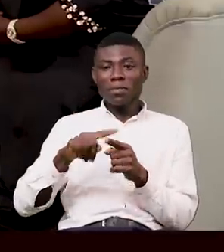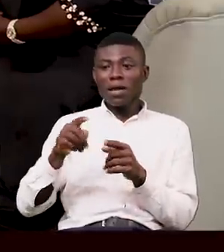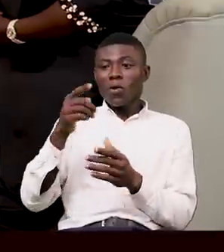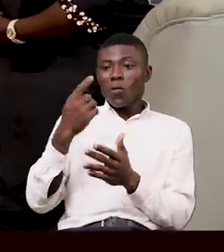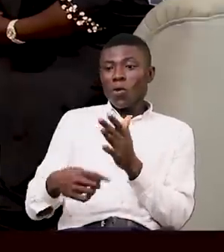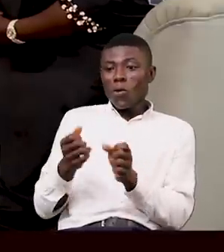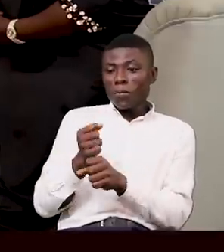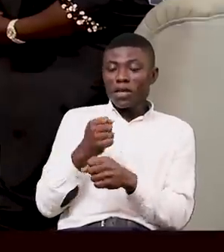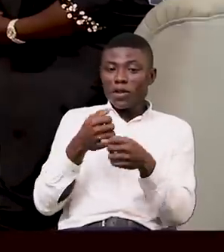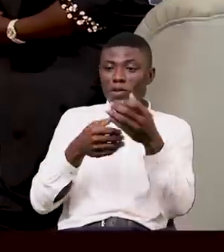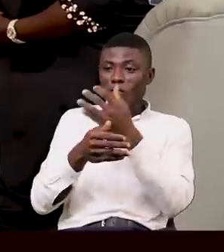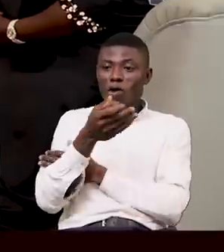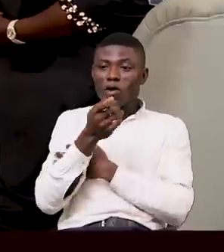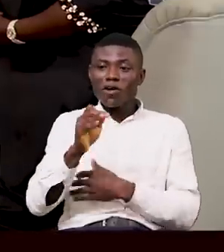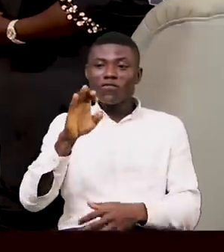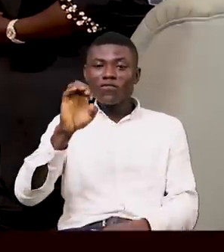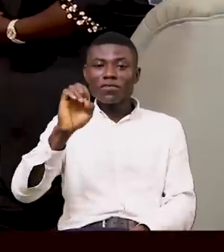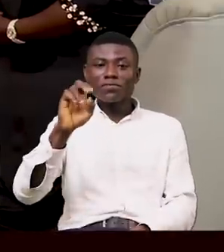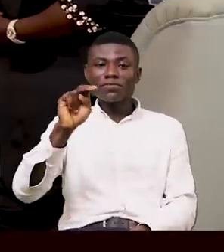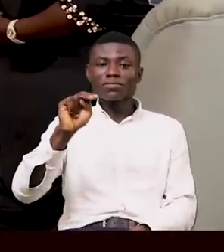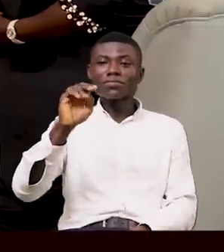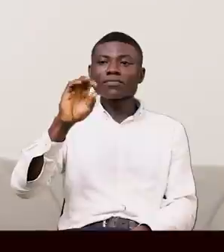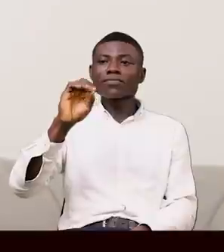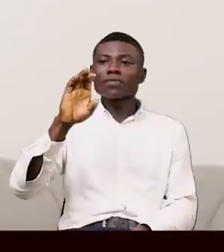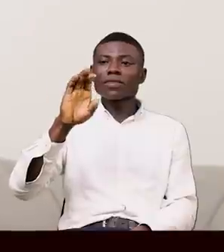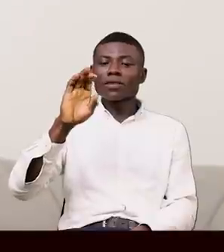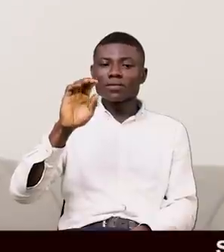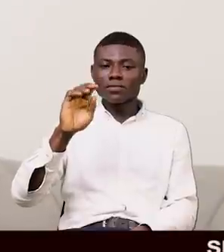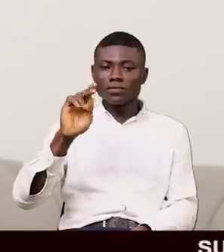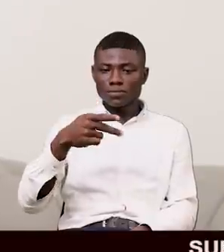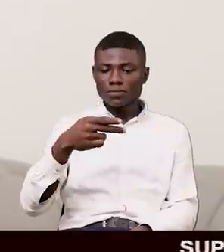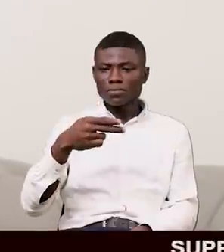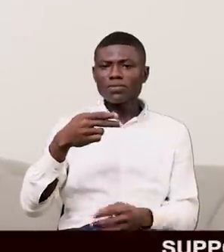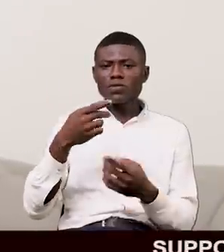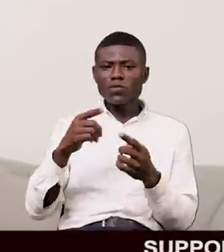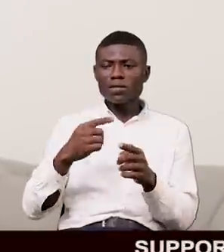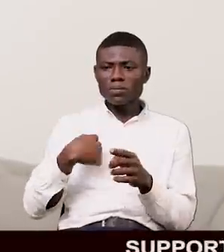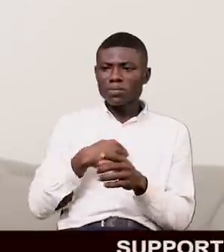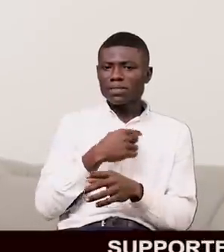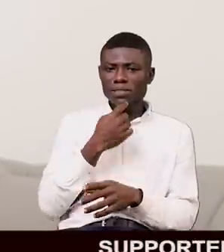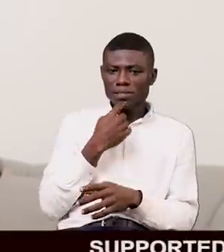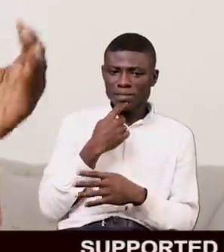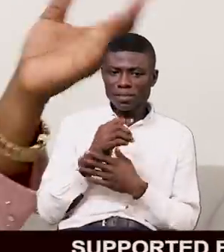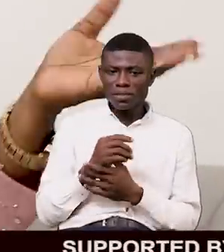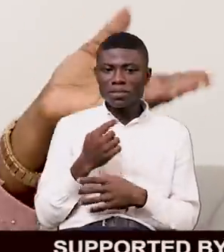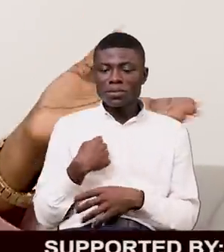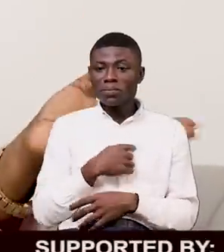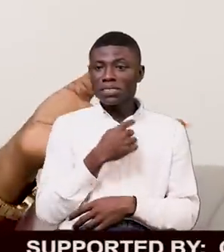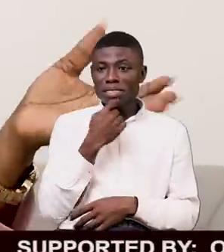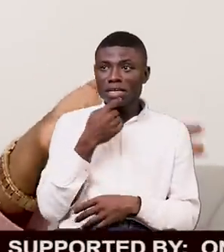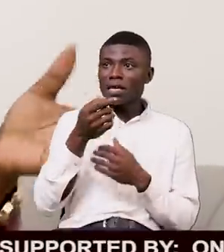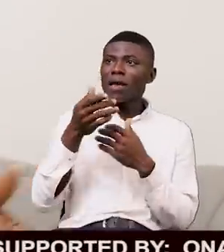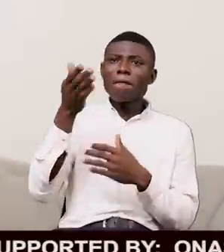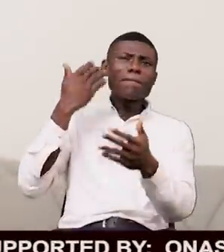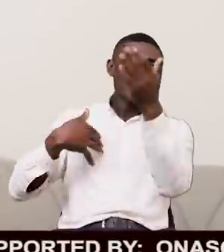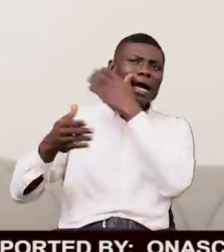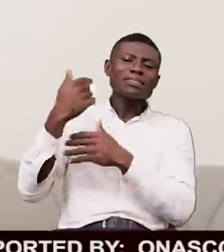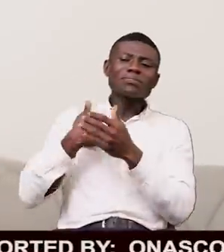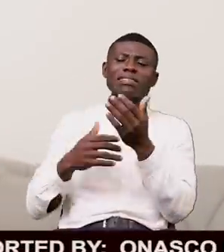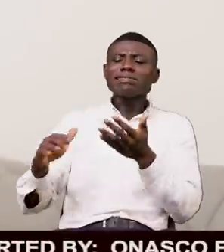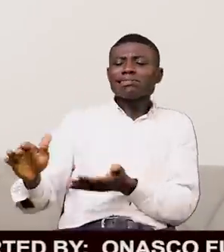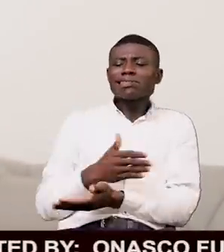the PM, and yes, may you are me, you know. Initial, I make a God of Abraham, the boy Abraham